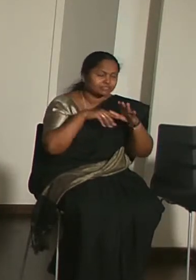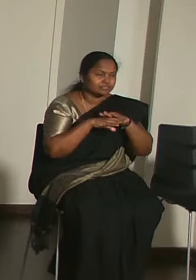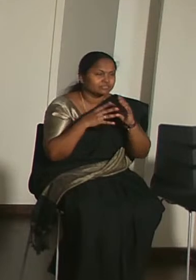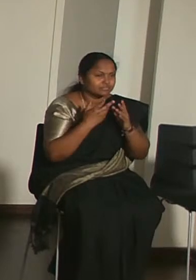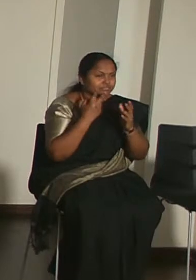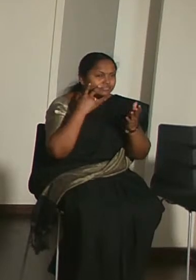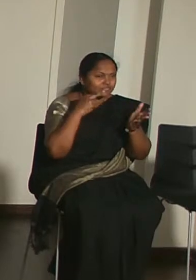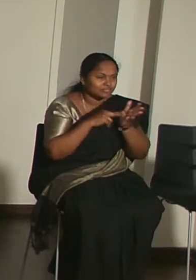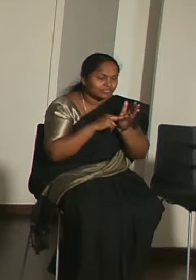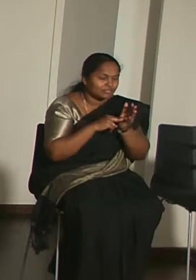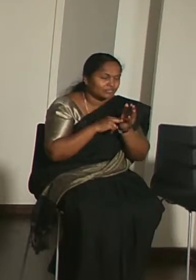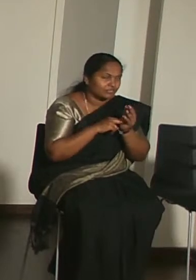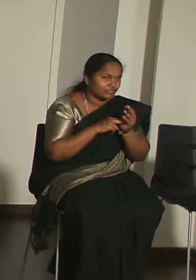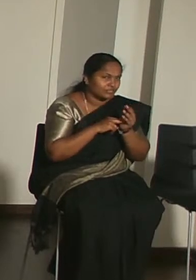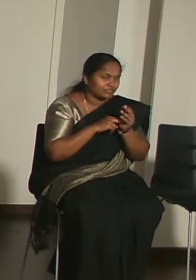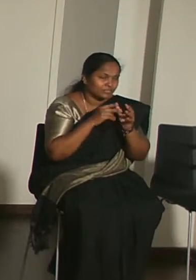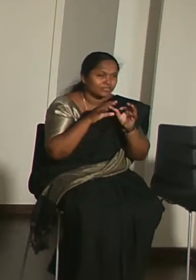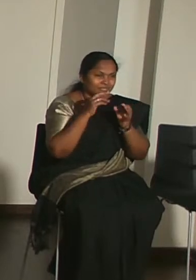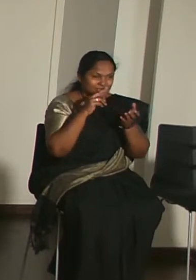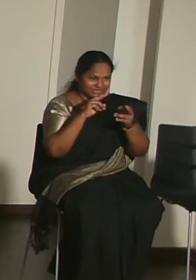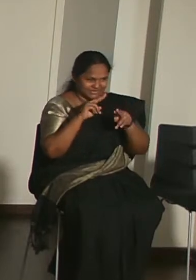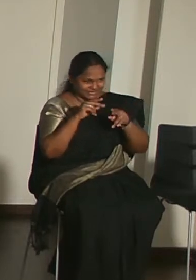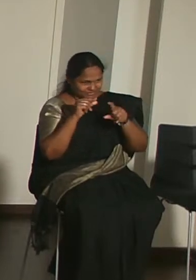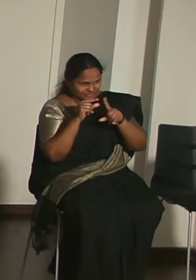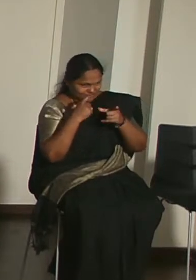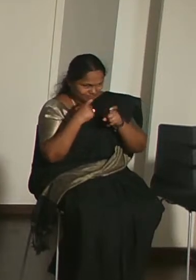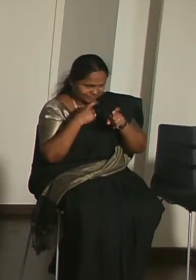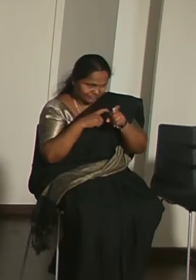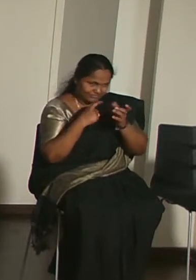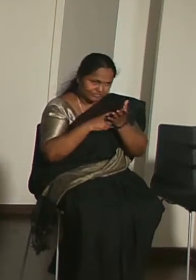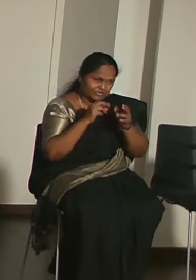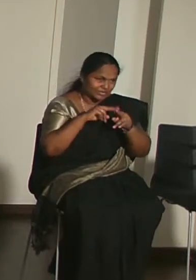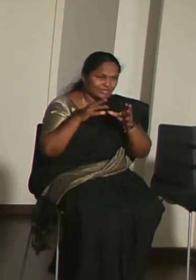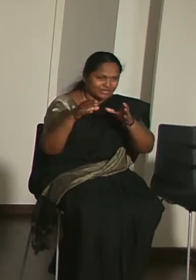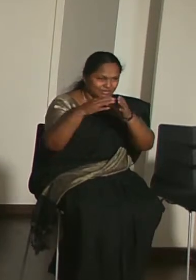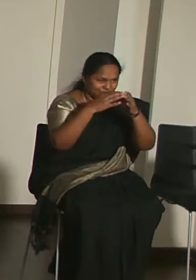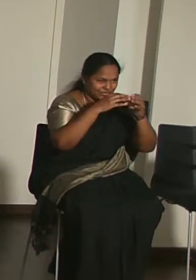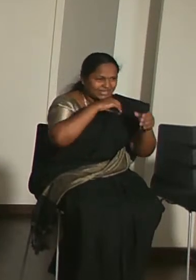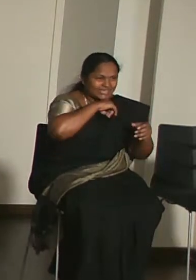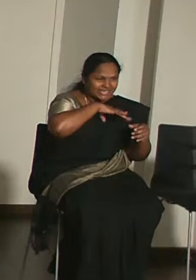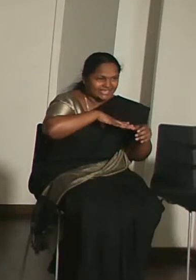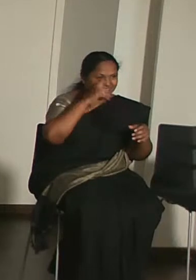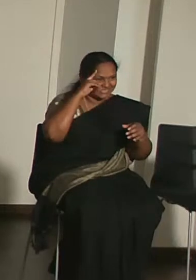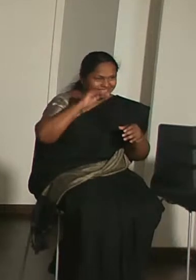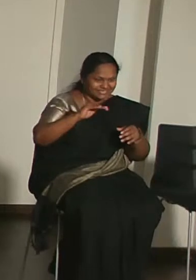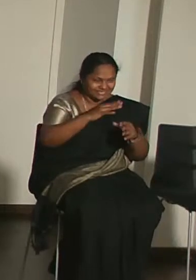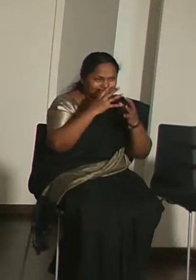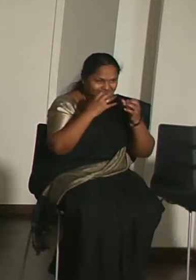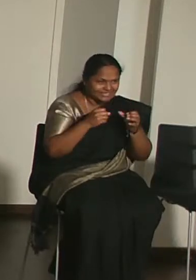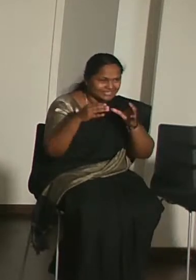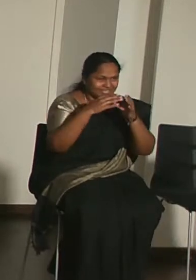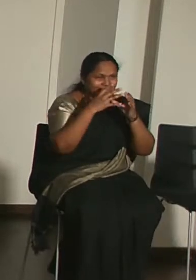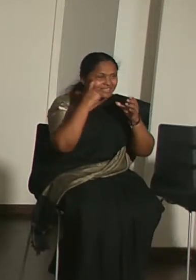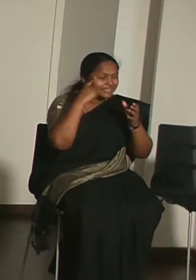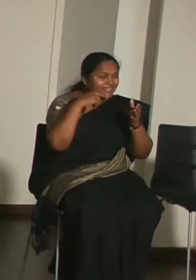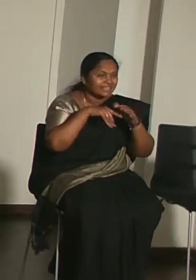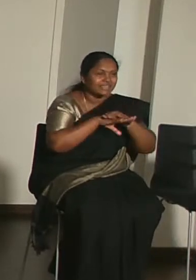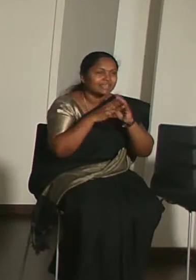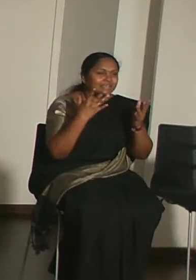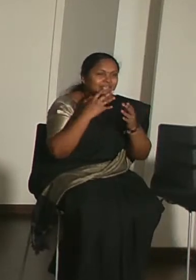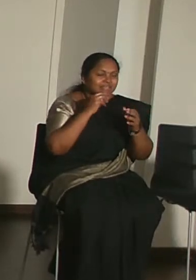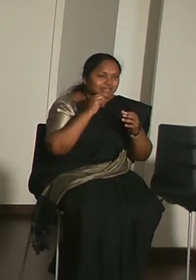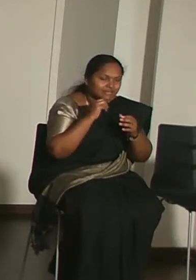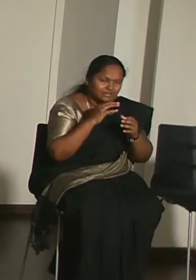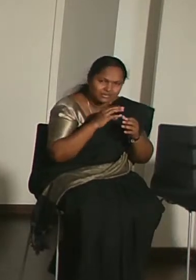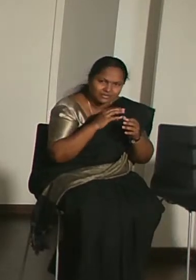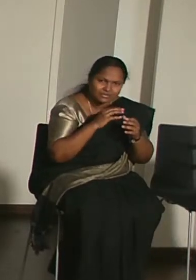where we did a performance of by a group of young students about menstruation